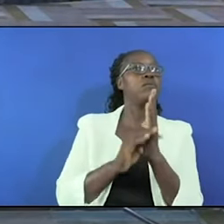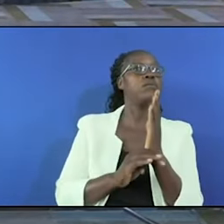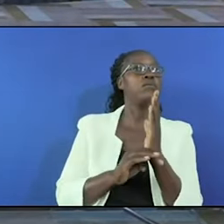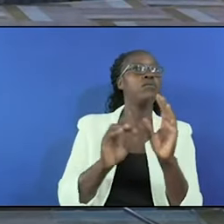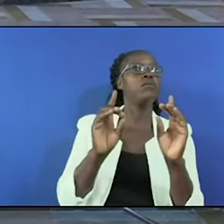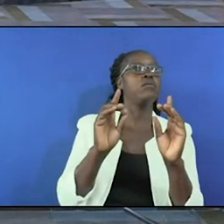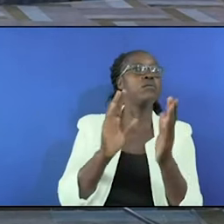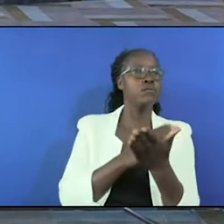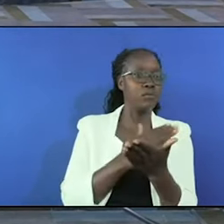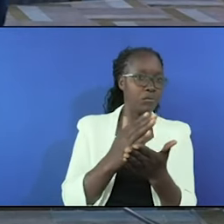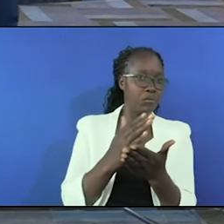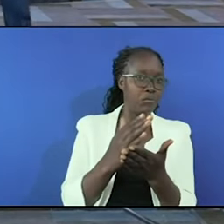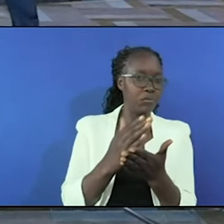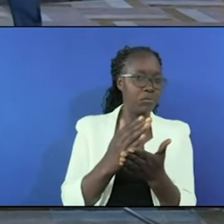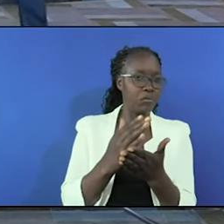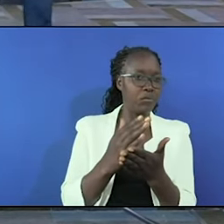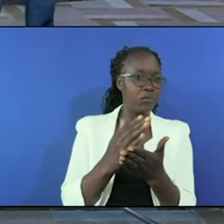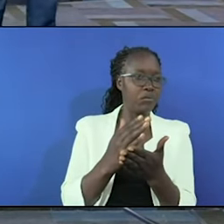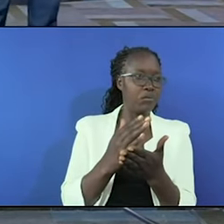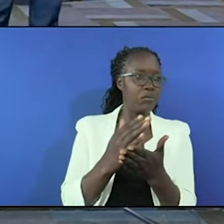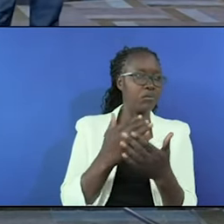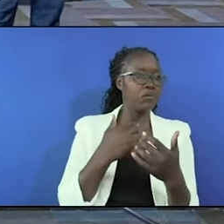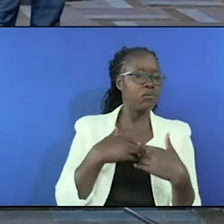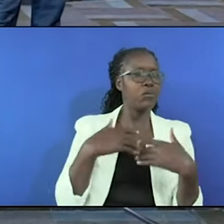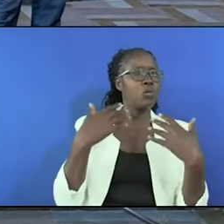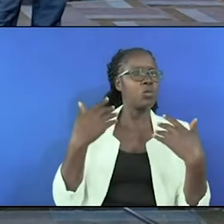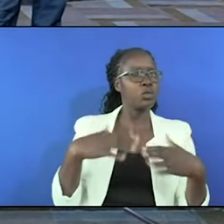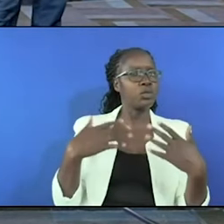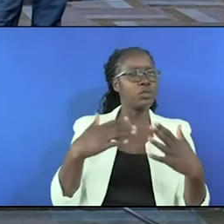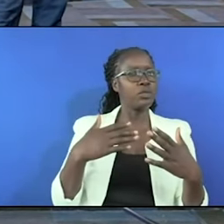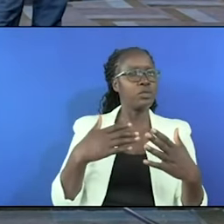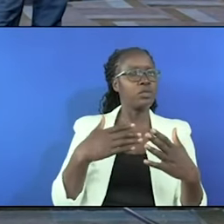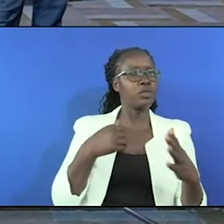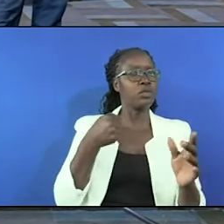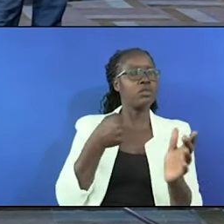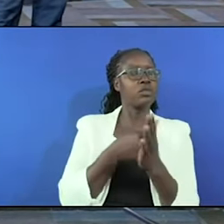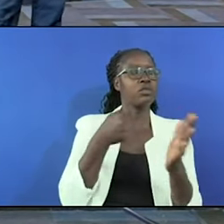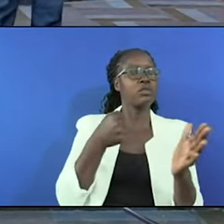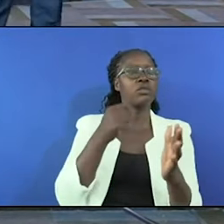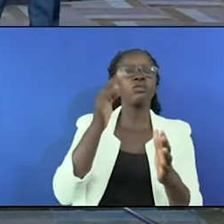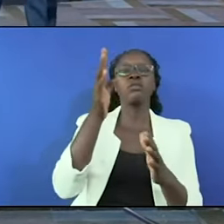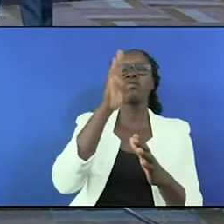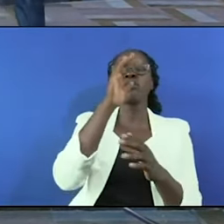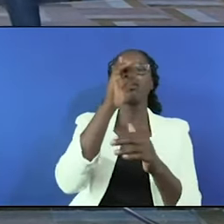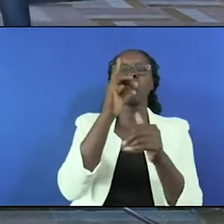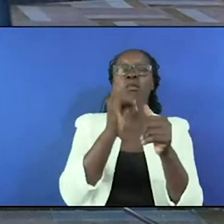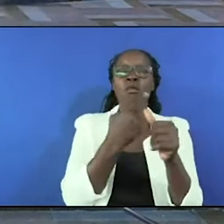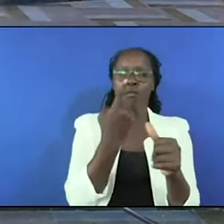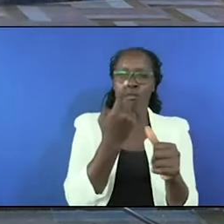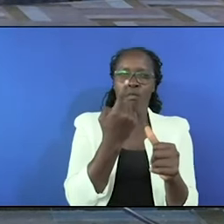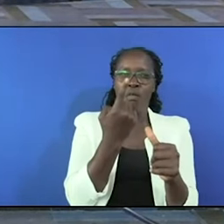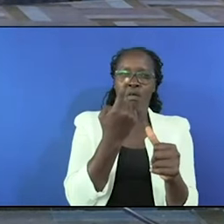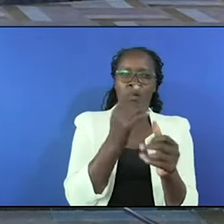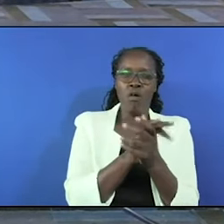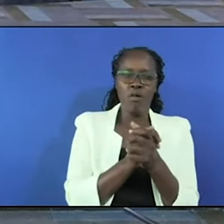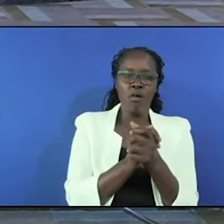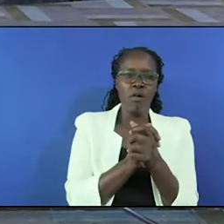Stewardship Department, you have a wonderful slogan, God first.